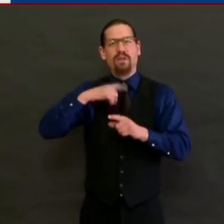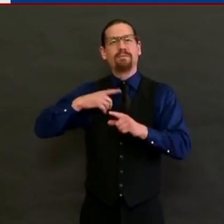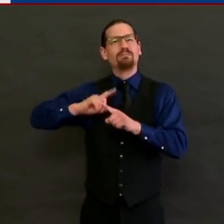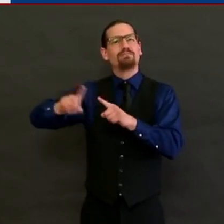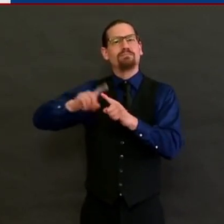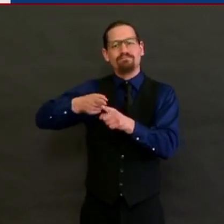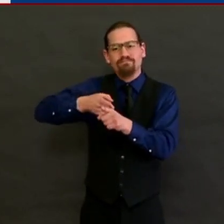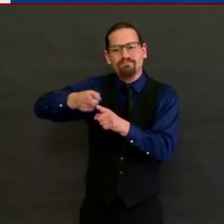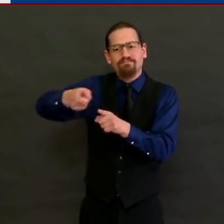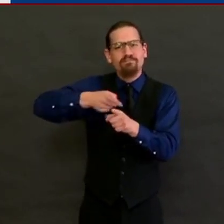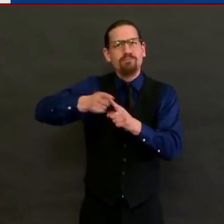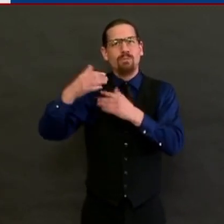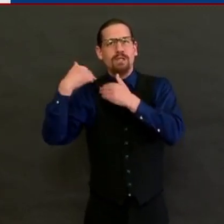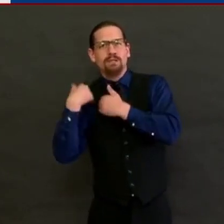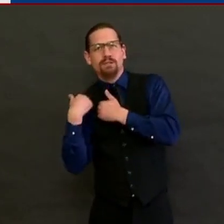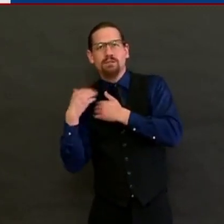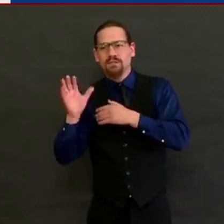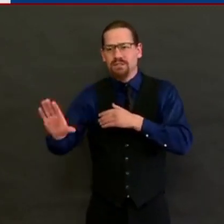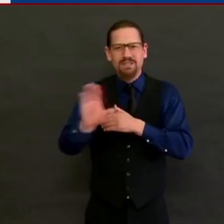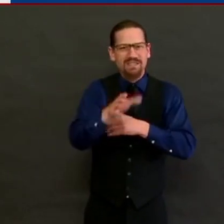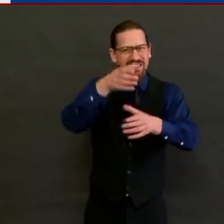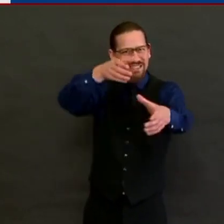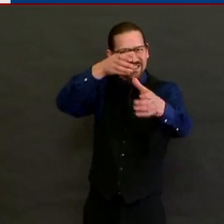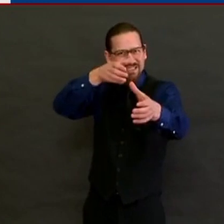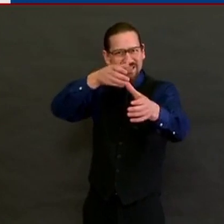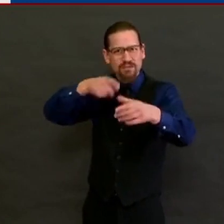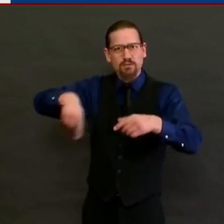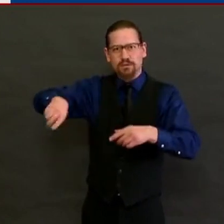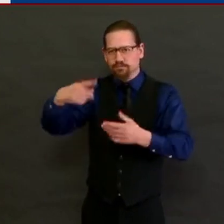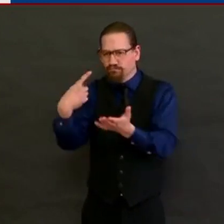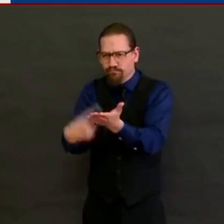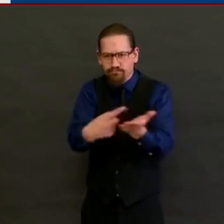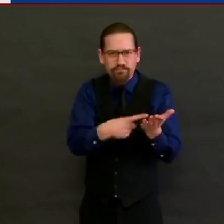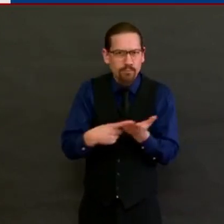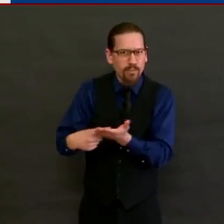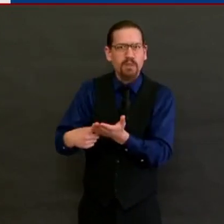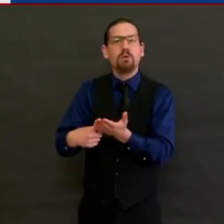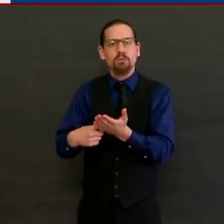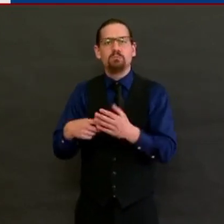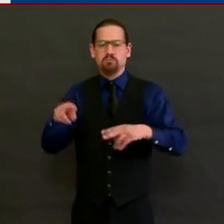know. This is directionally correct. So